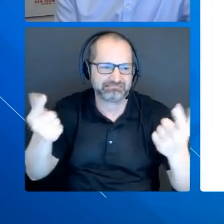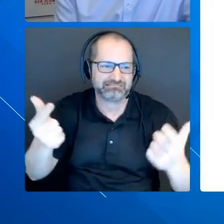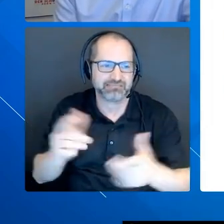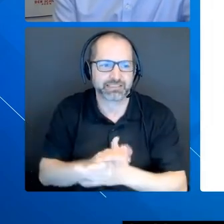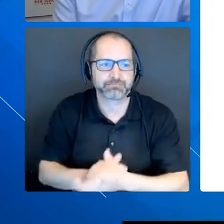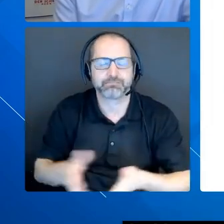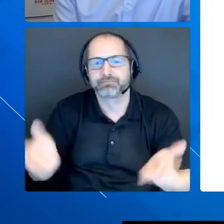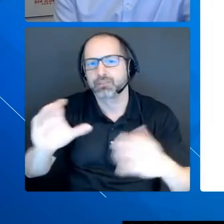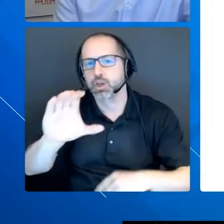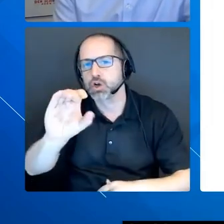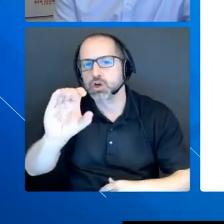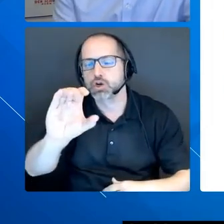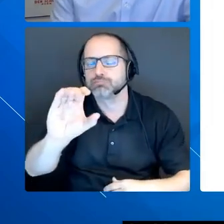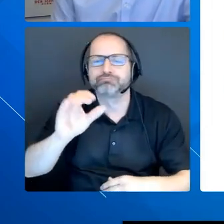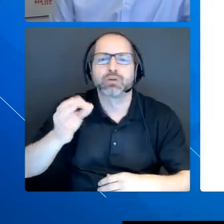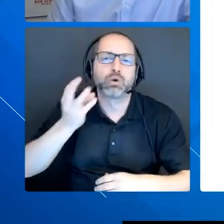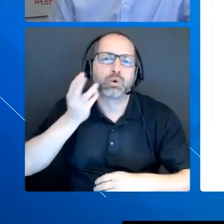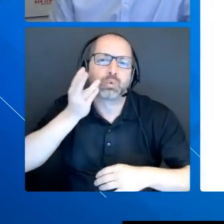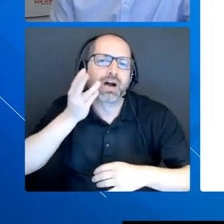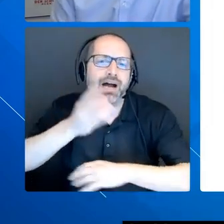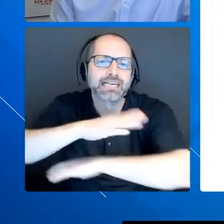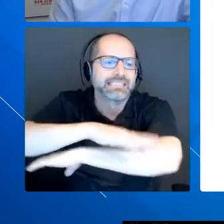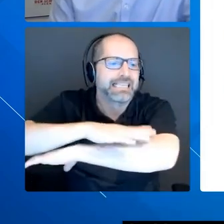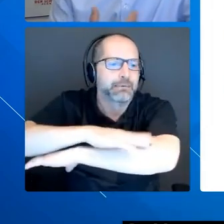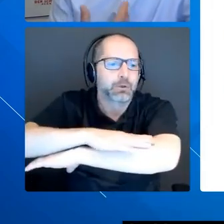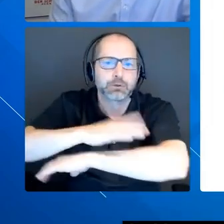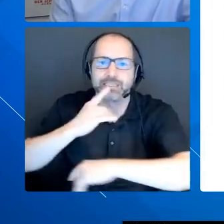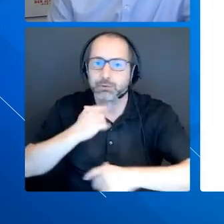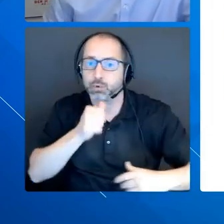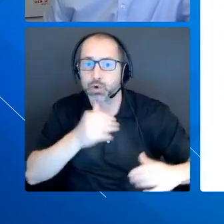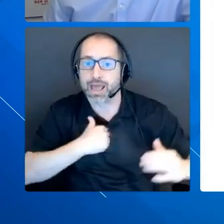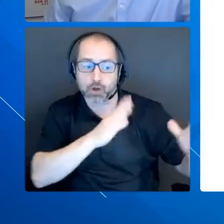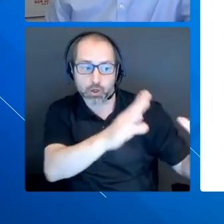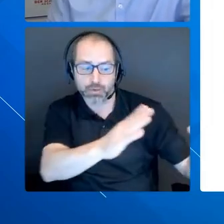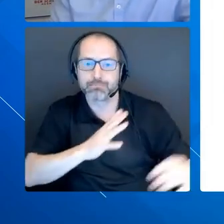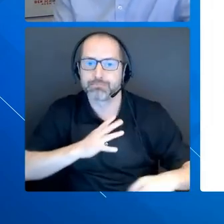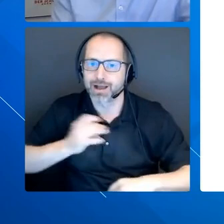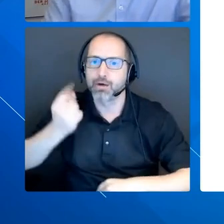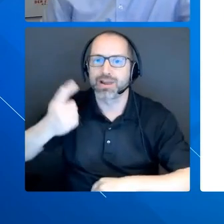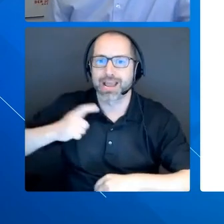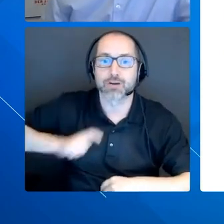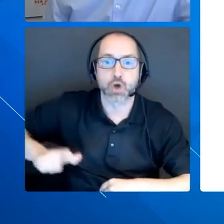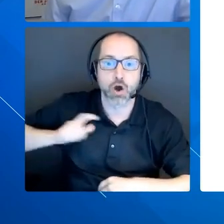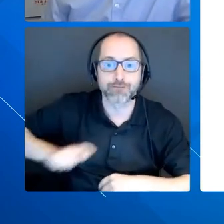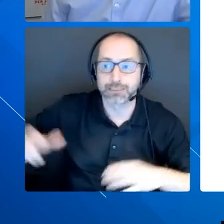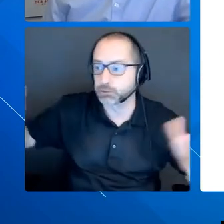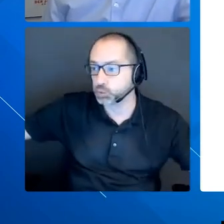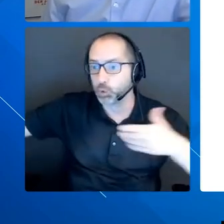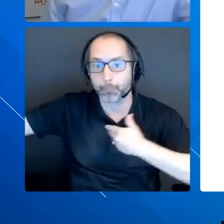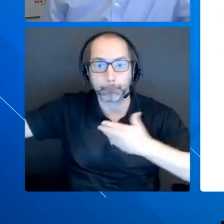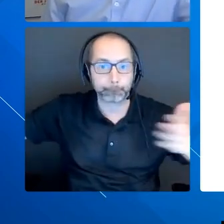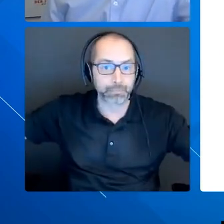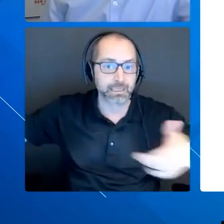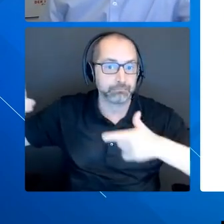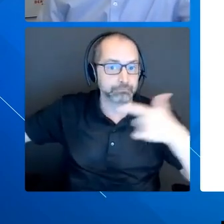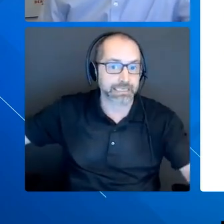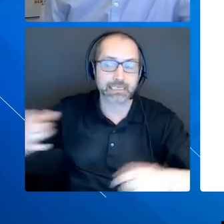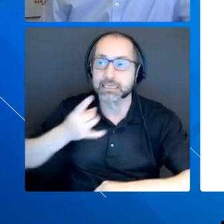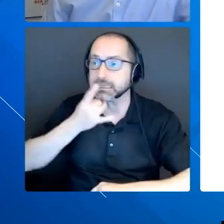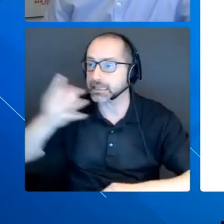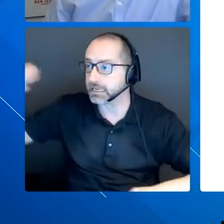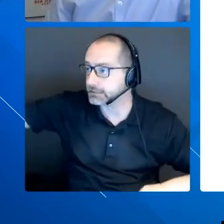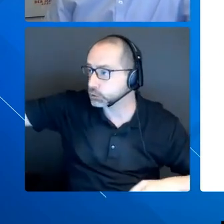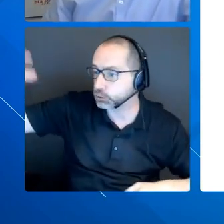Cocktail tables. So I know you're thinking, yeah, we don't do hallways here, but we do conferences. This is a great looking room. It's beautiful. It's well lit, has these beautiful